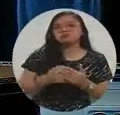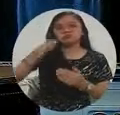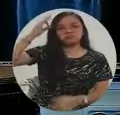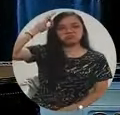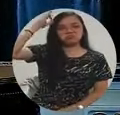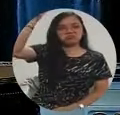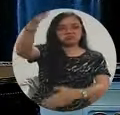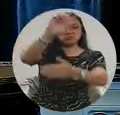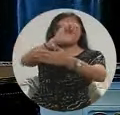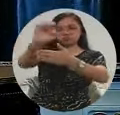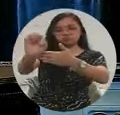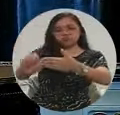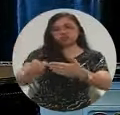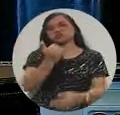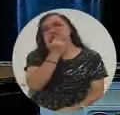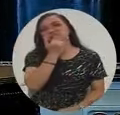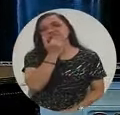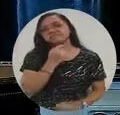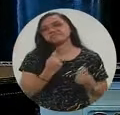you will end wrong.